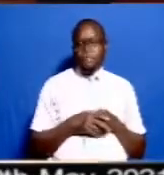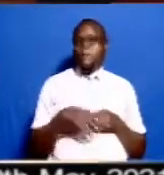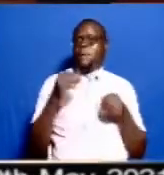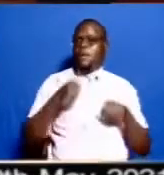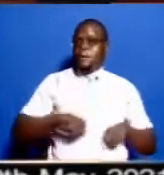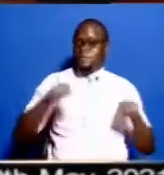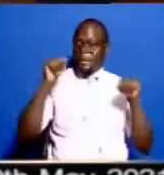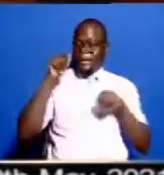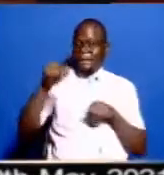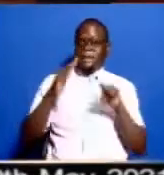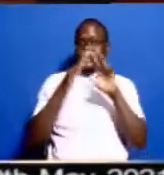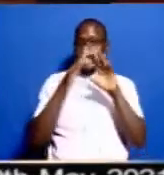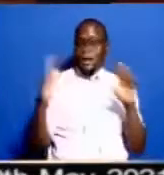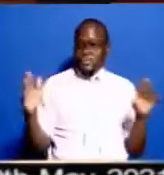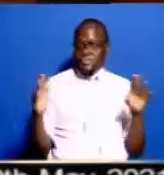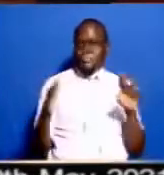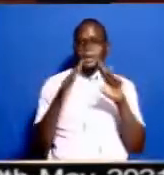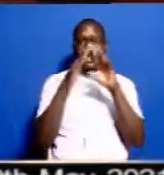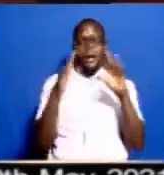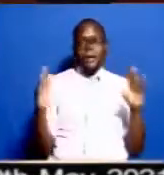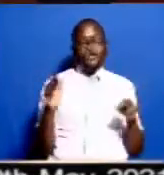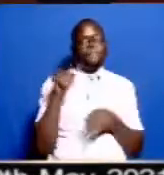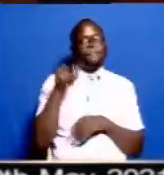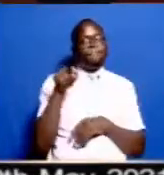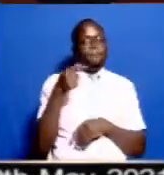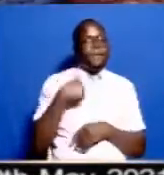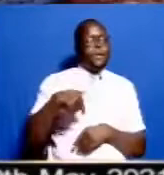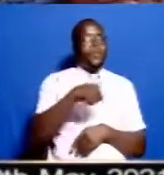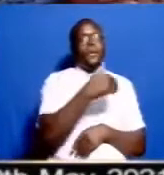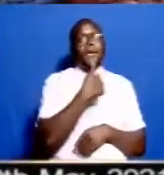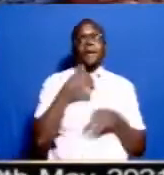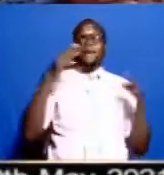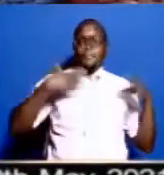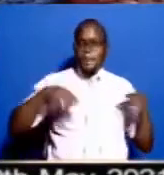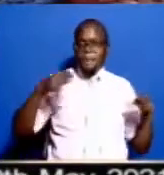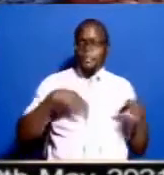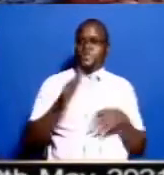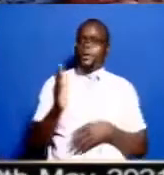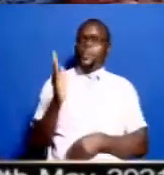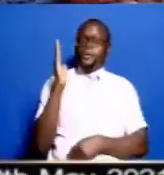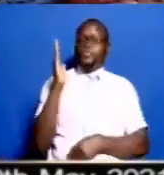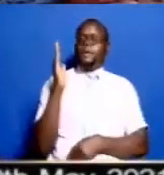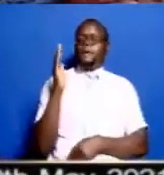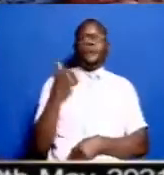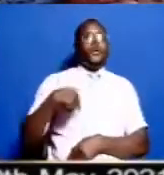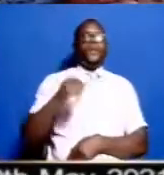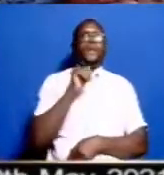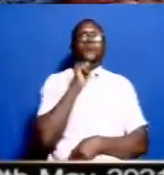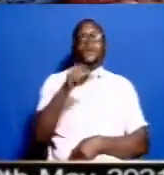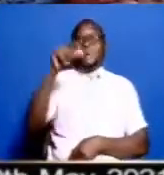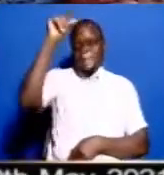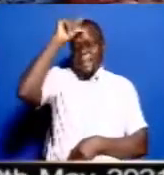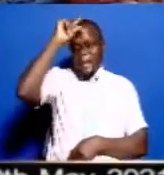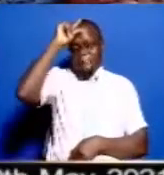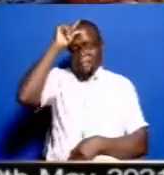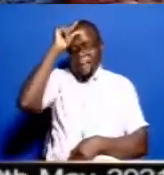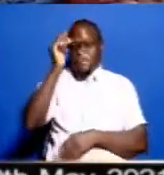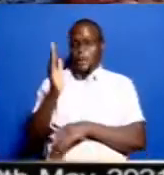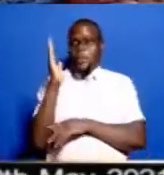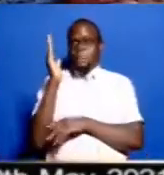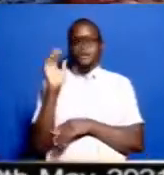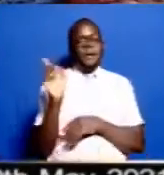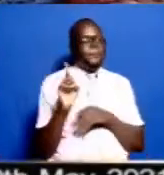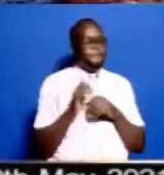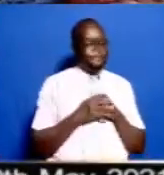Chair, this house is we are people's watchmen. We are not the government's watchmen, Madam